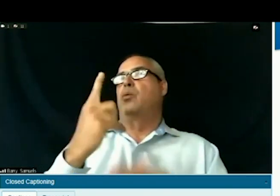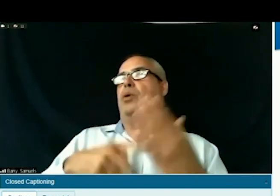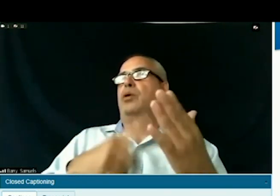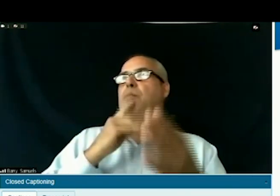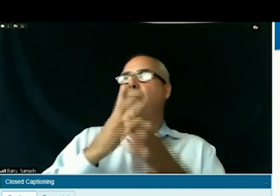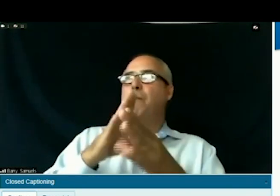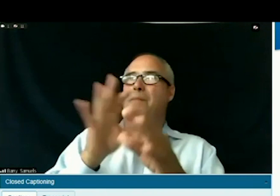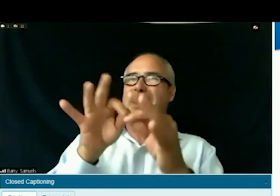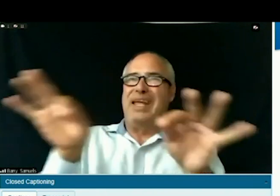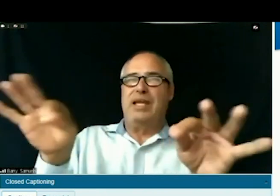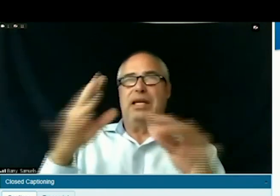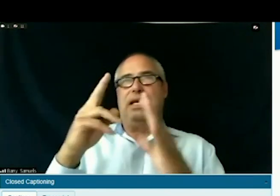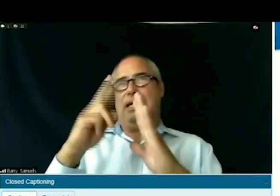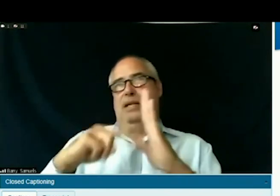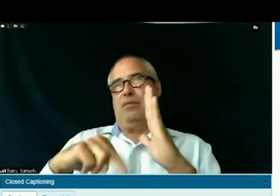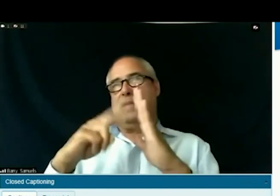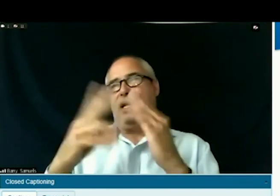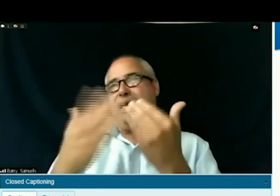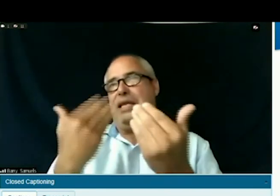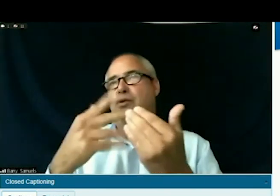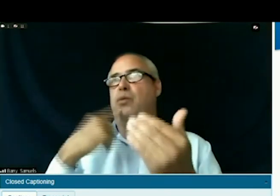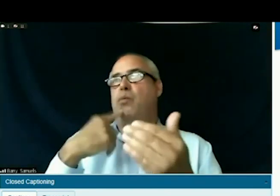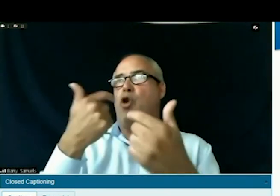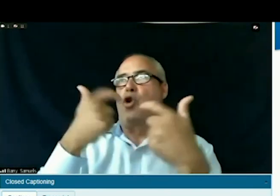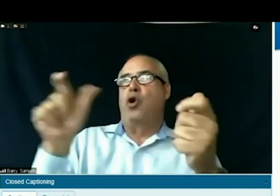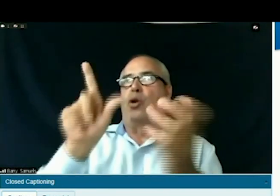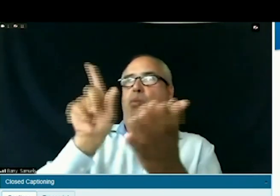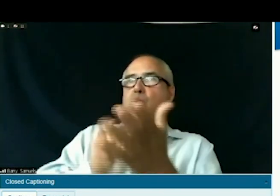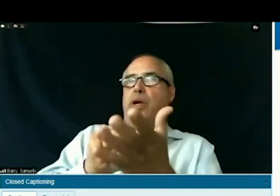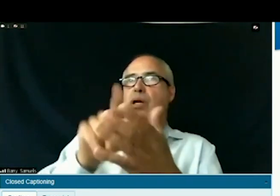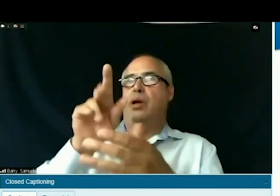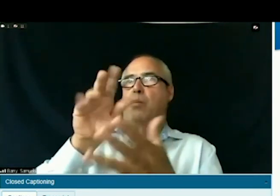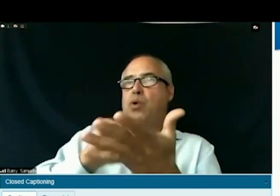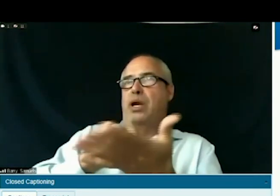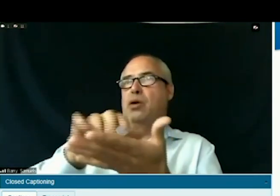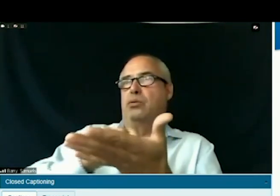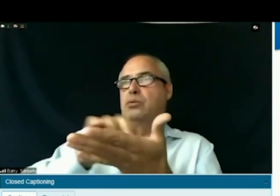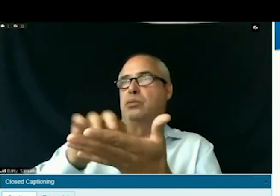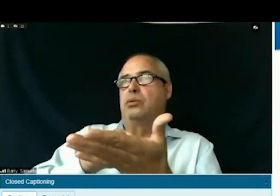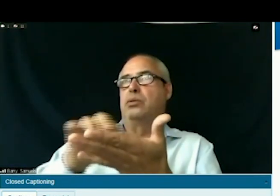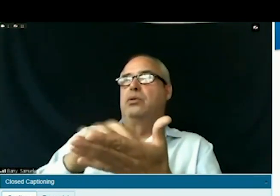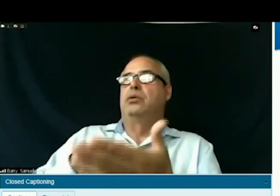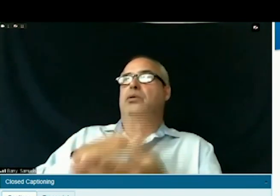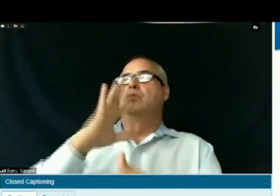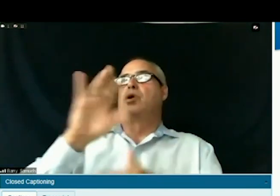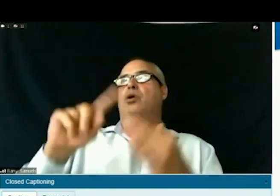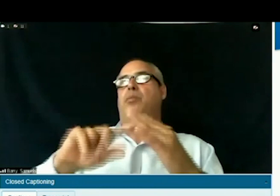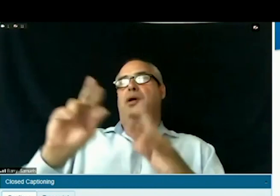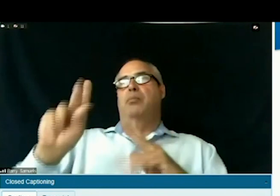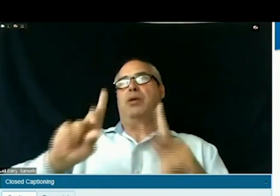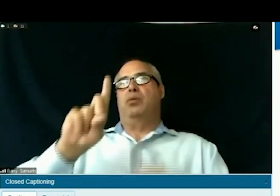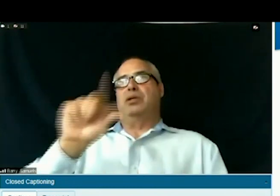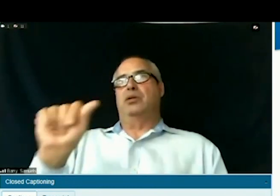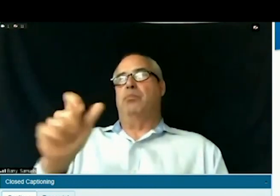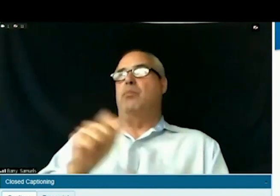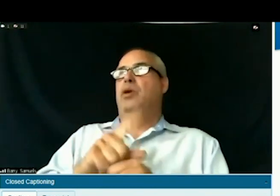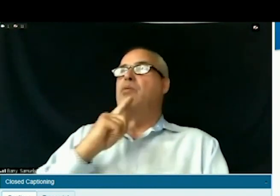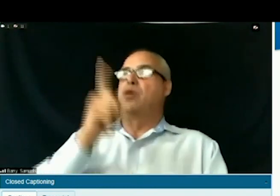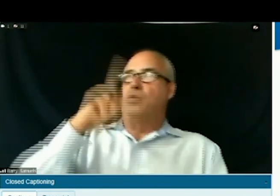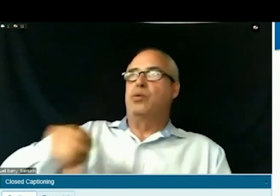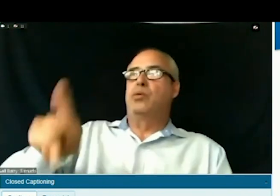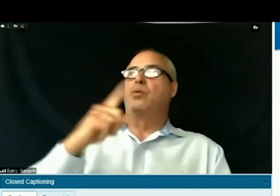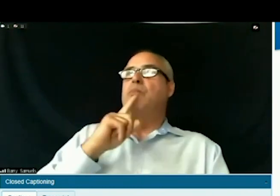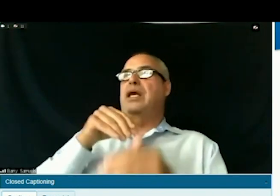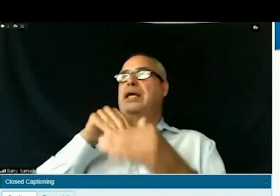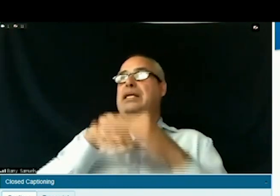language, easy read, large print, braille? Constantly be talking to people with disabilities to make sure that you're making things